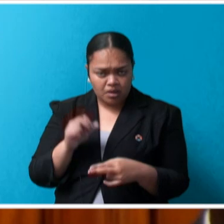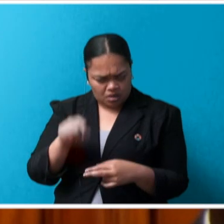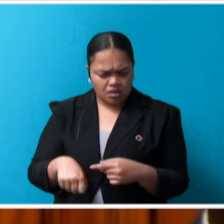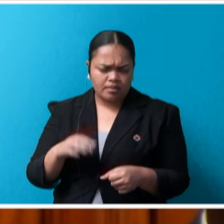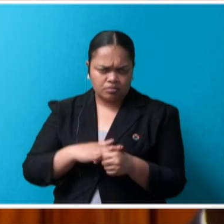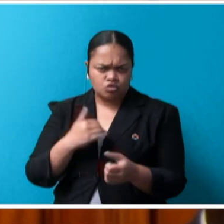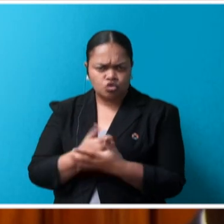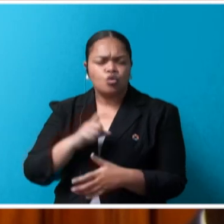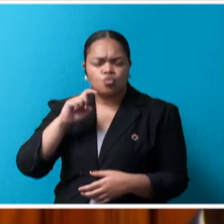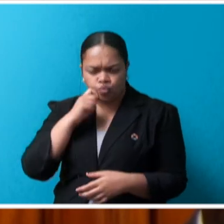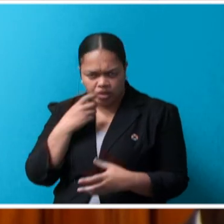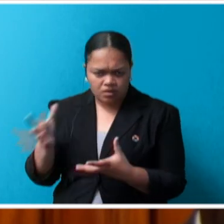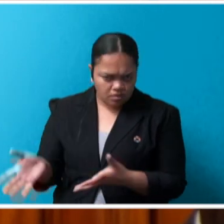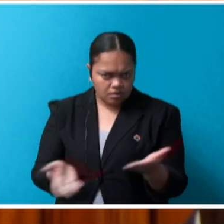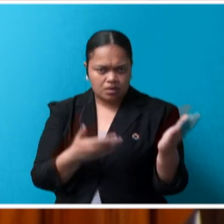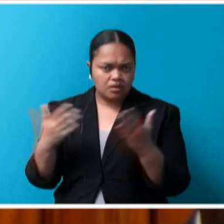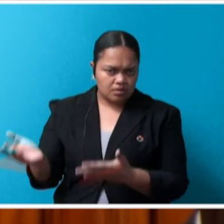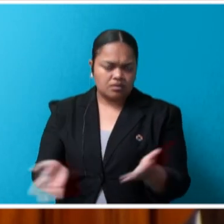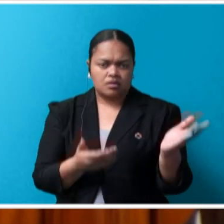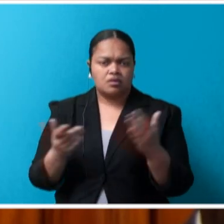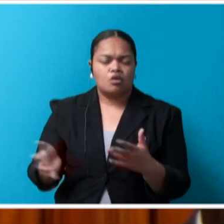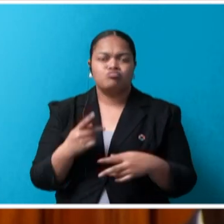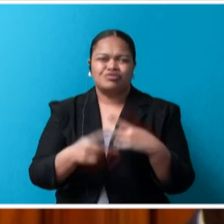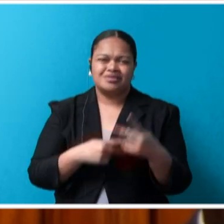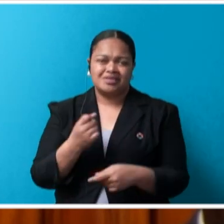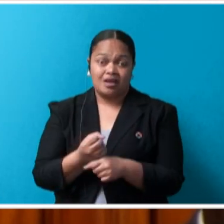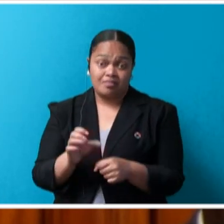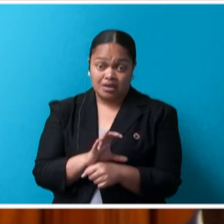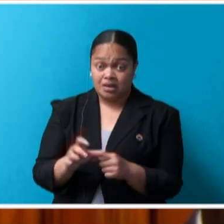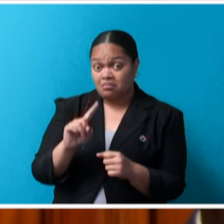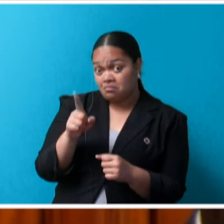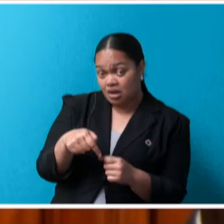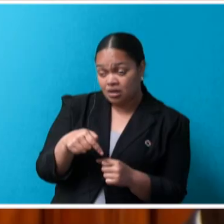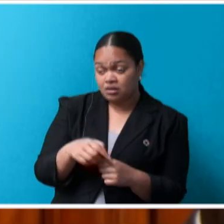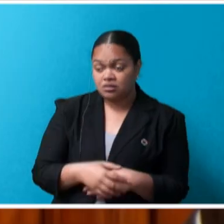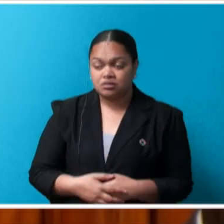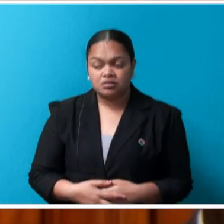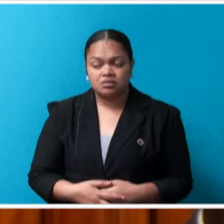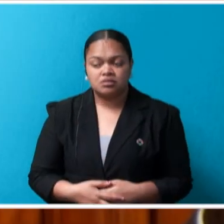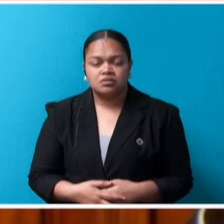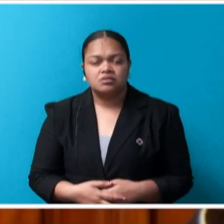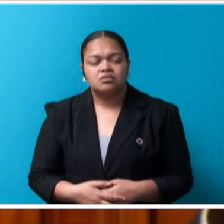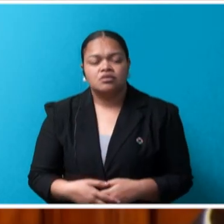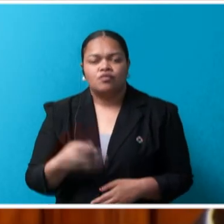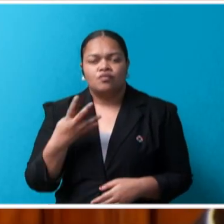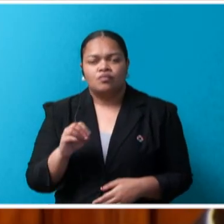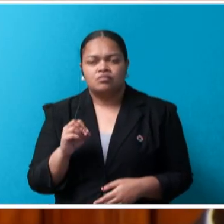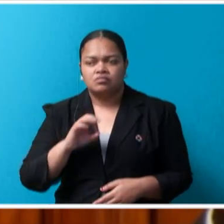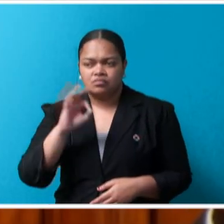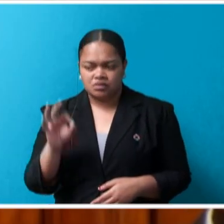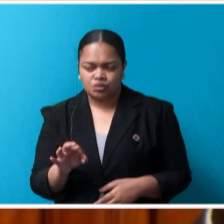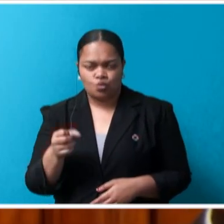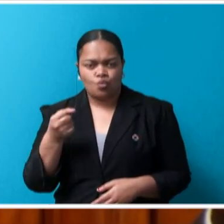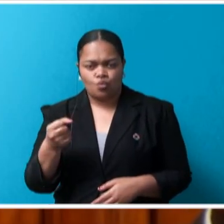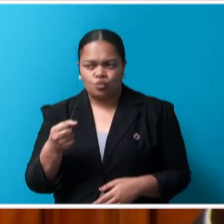to participate in the ownership of the processing company. However, what they ultimately received was 20% holding of